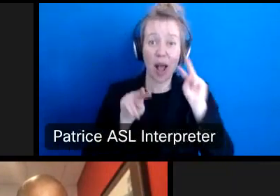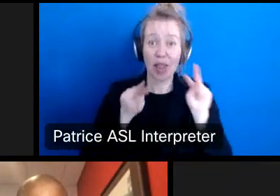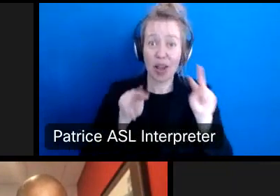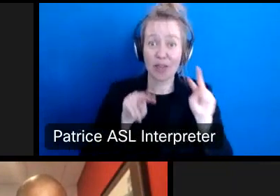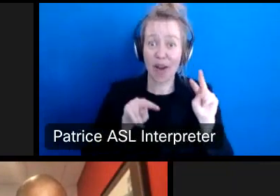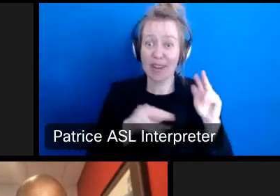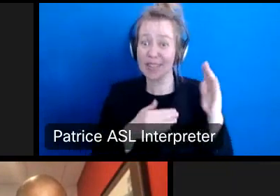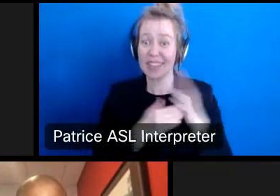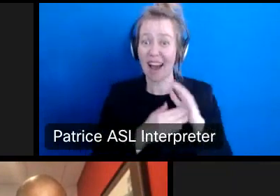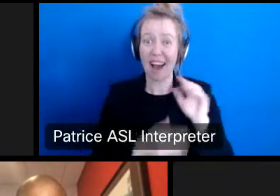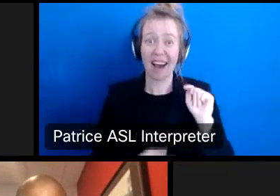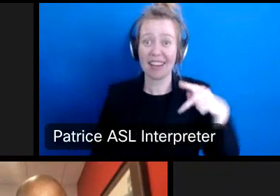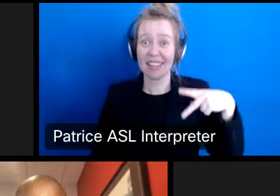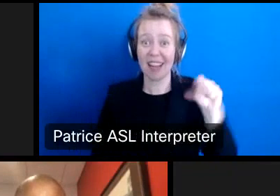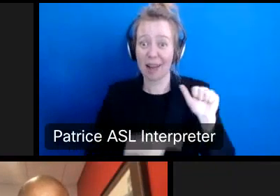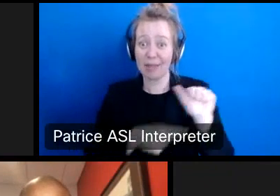wait. Yay.